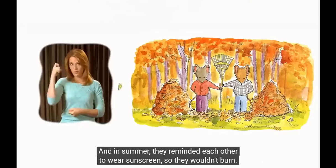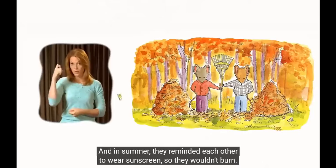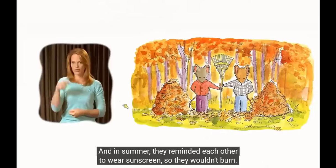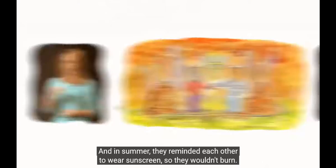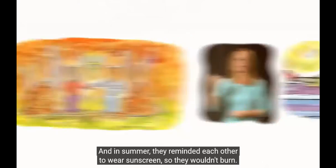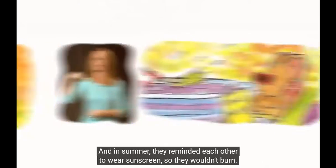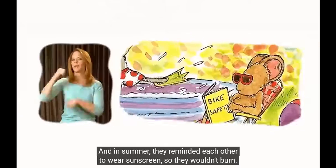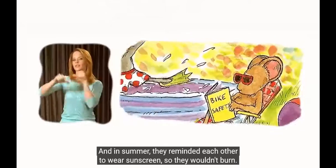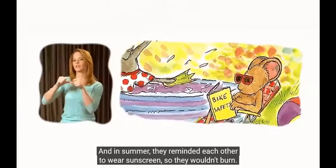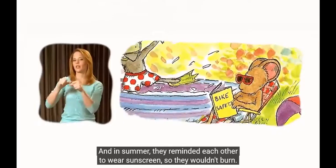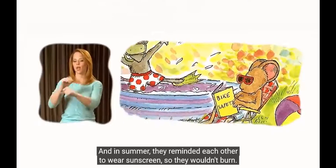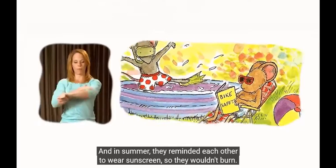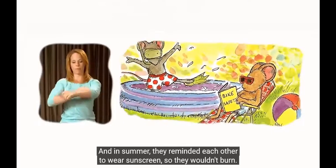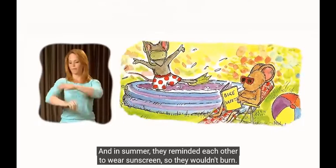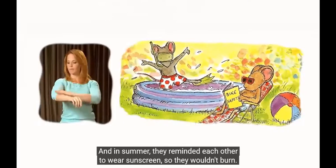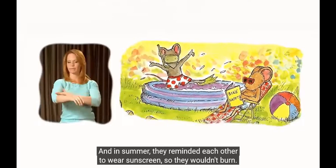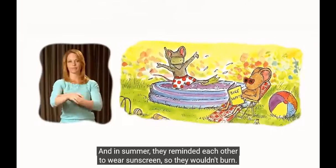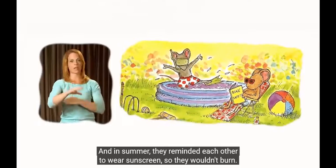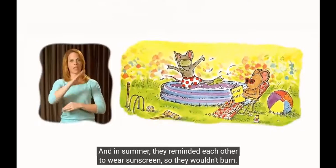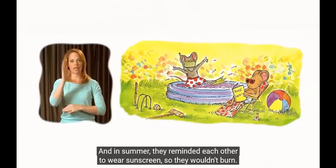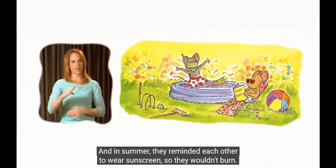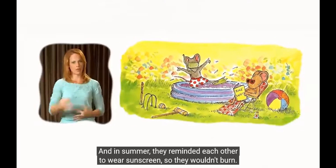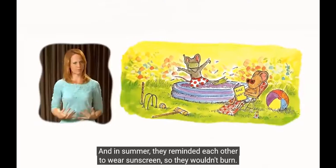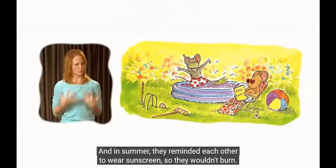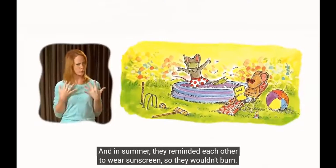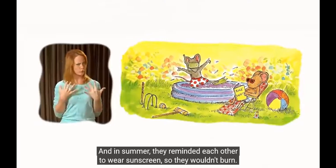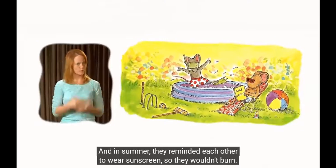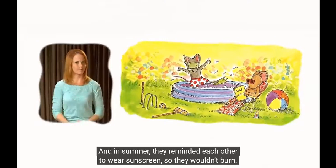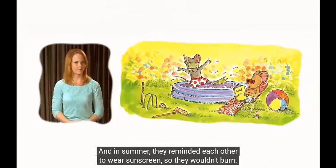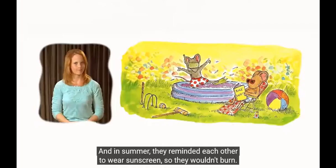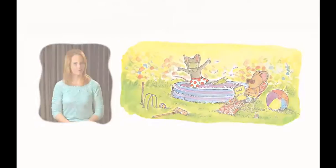And in summer, they reminded each other to wear sunscreen so they wouldn't burn.